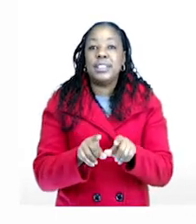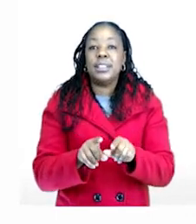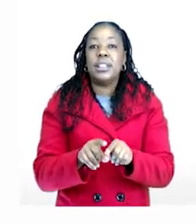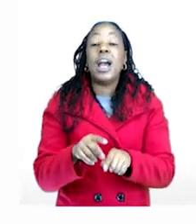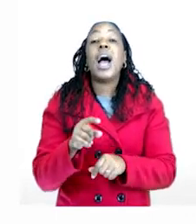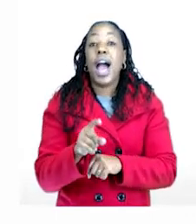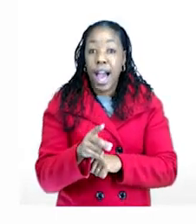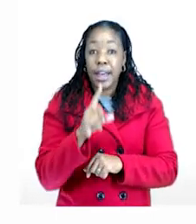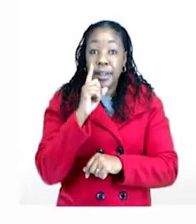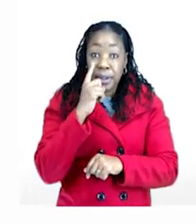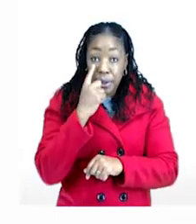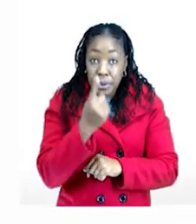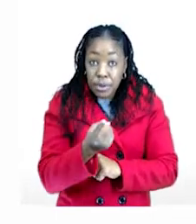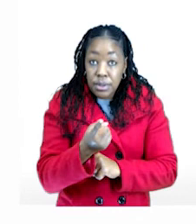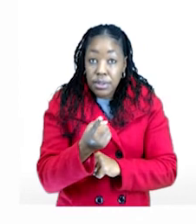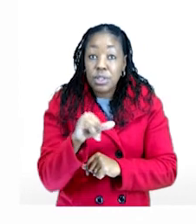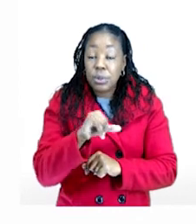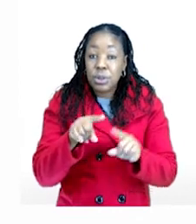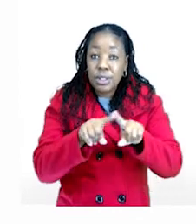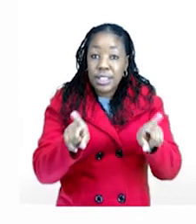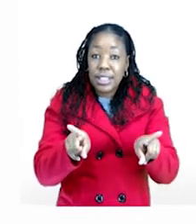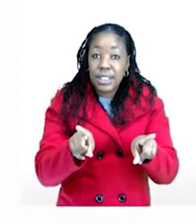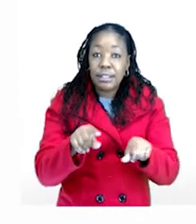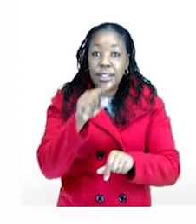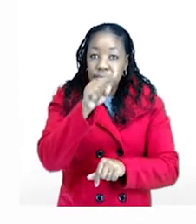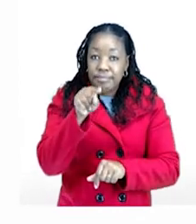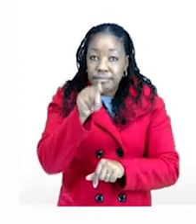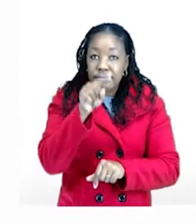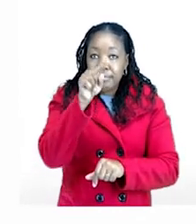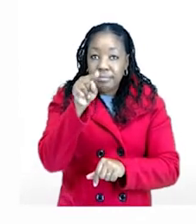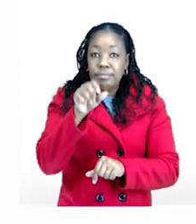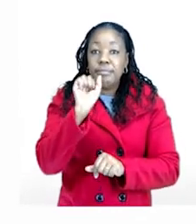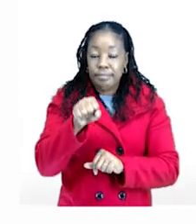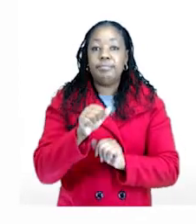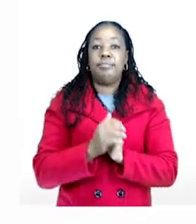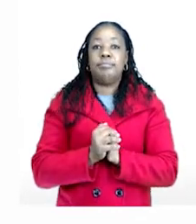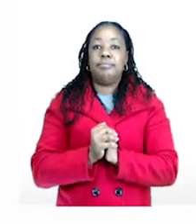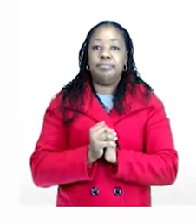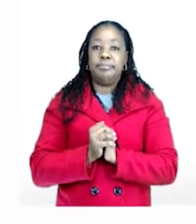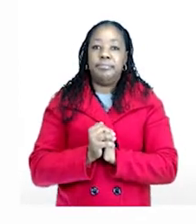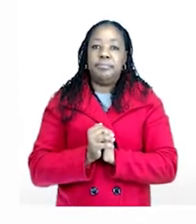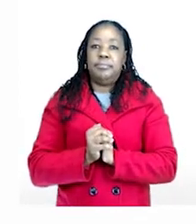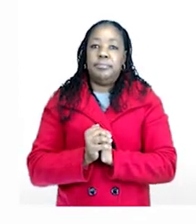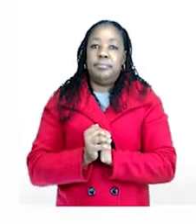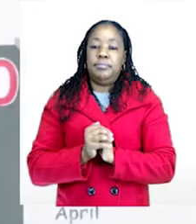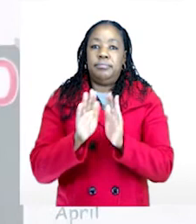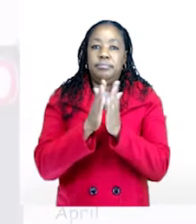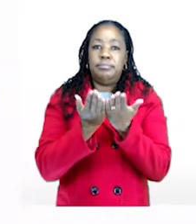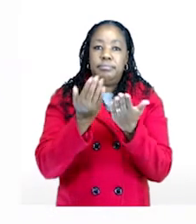the 2 pots with an X on them. Let's turn over to